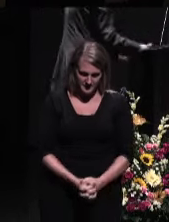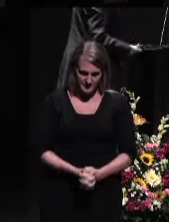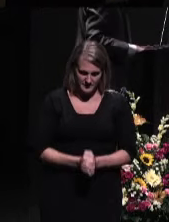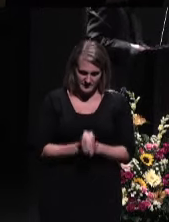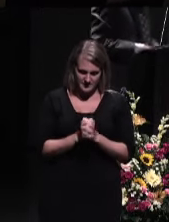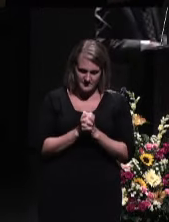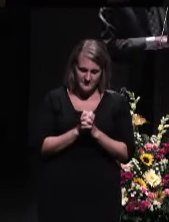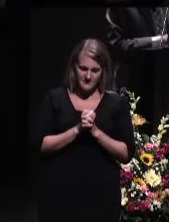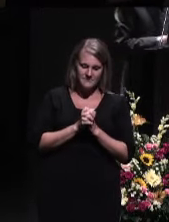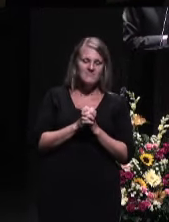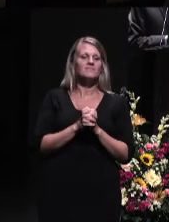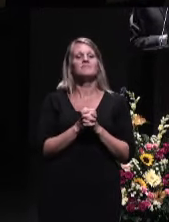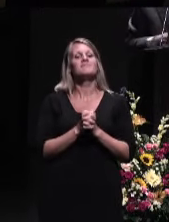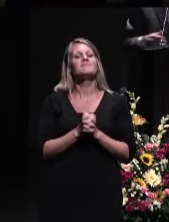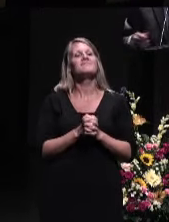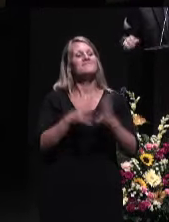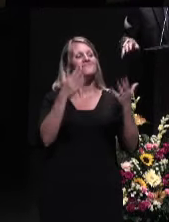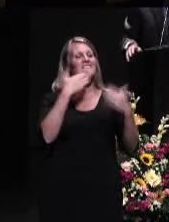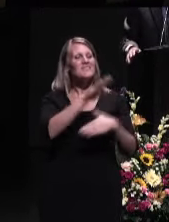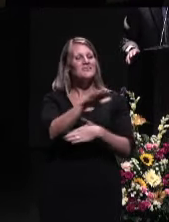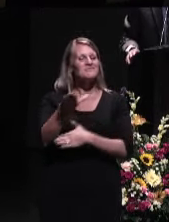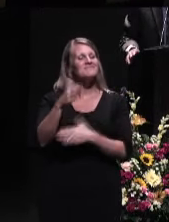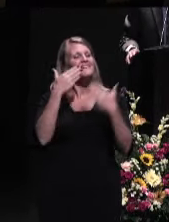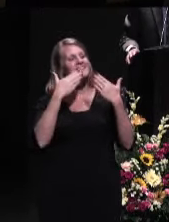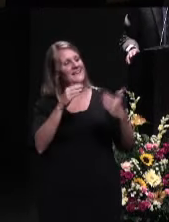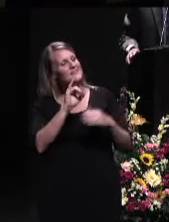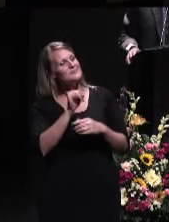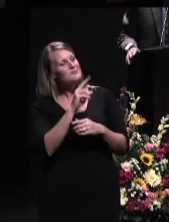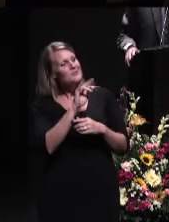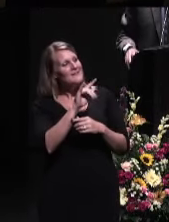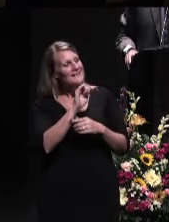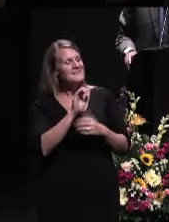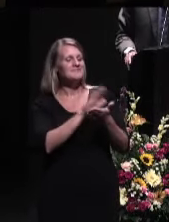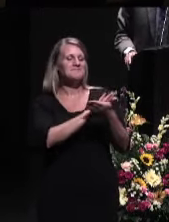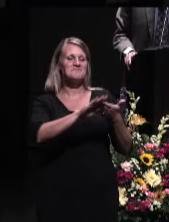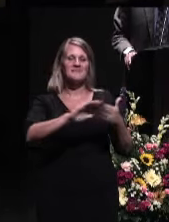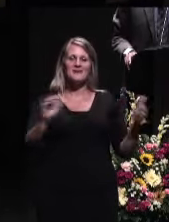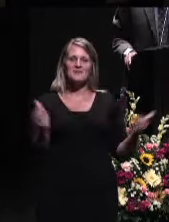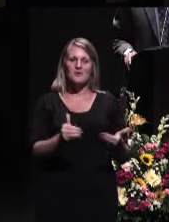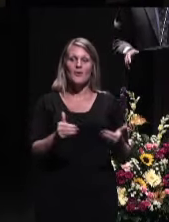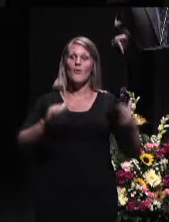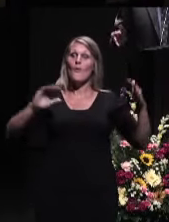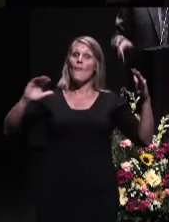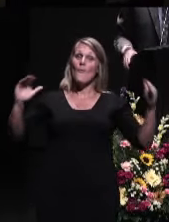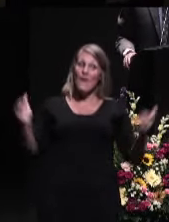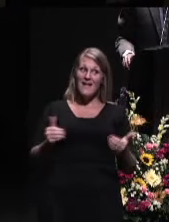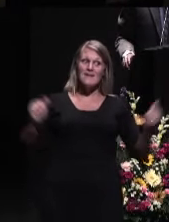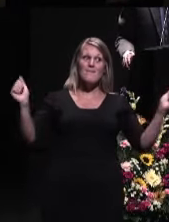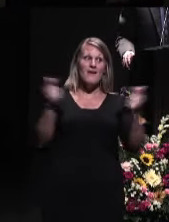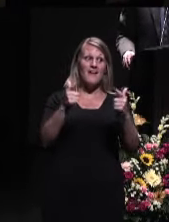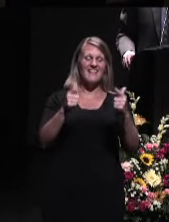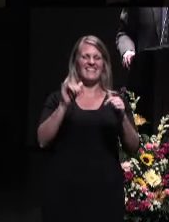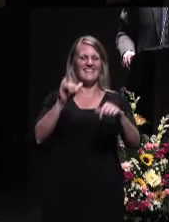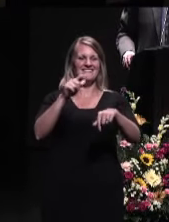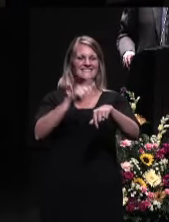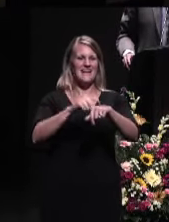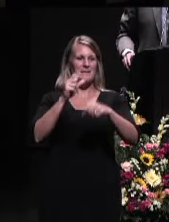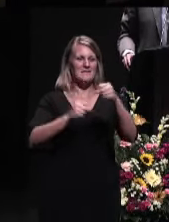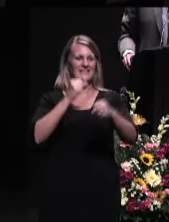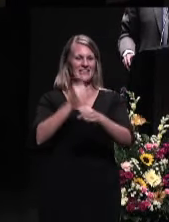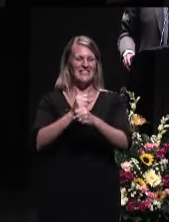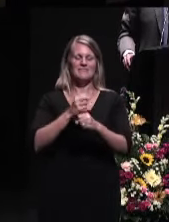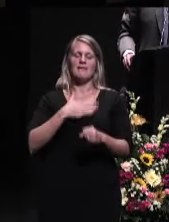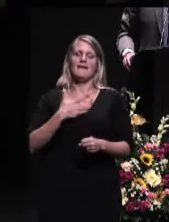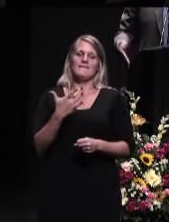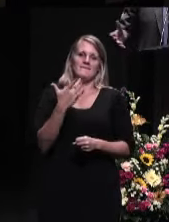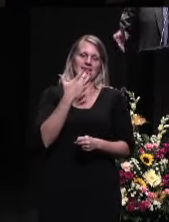Thank you. Good afternoon. Thank you, Julie, for the kind introduction. Welcome, everyone. It's that time of the year that's certainly my favorite.